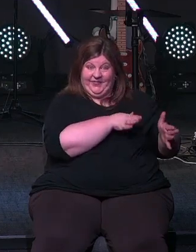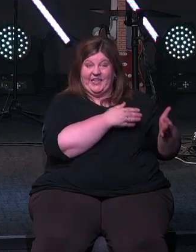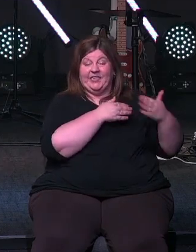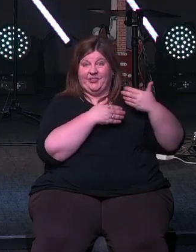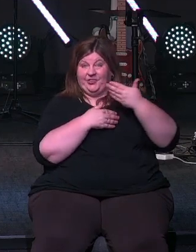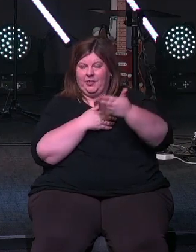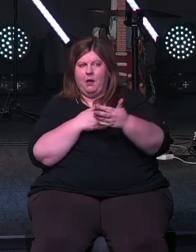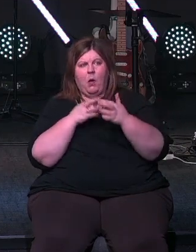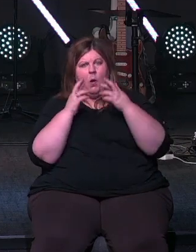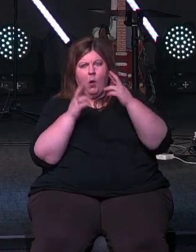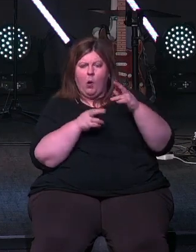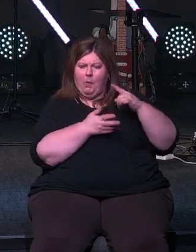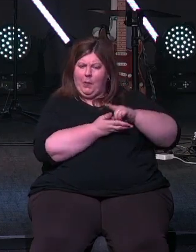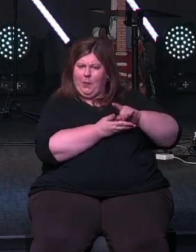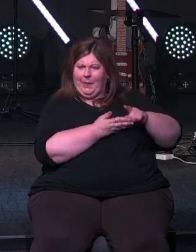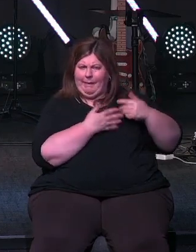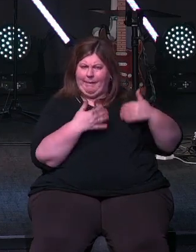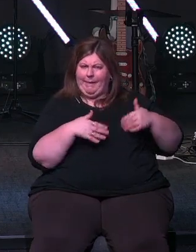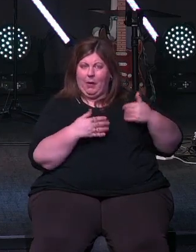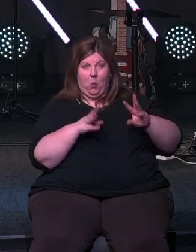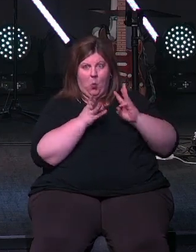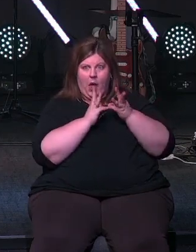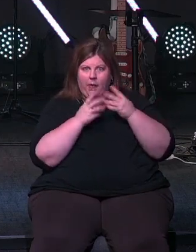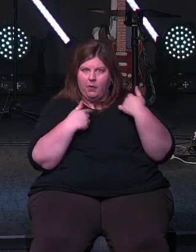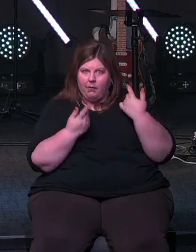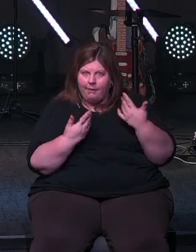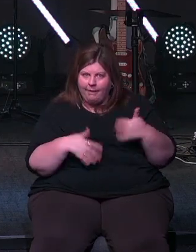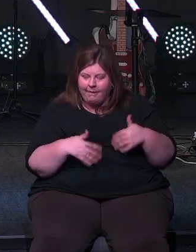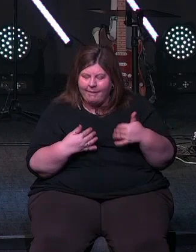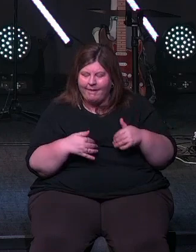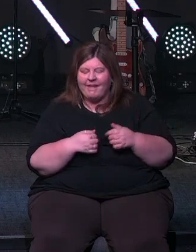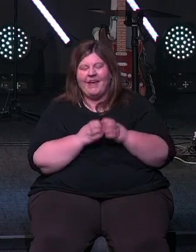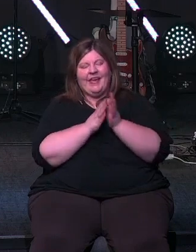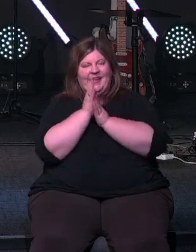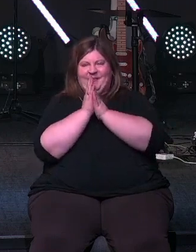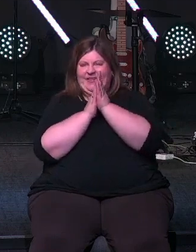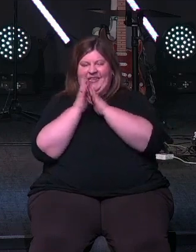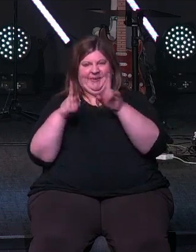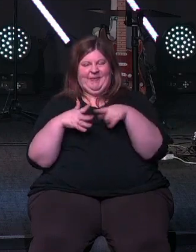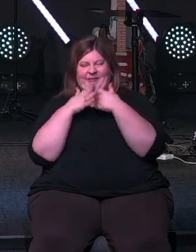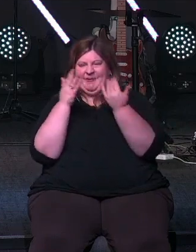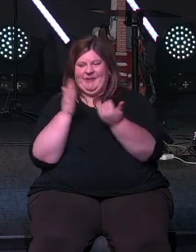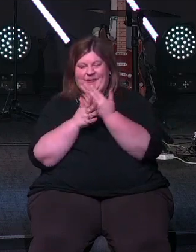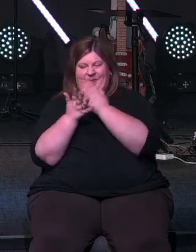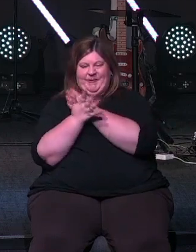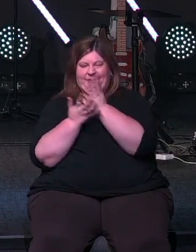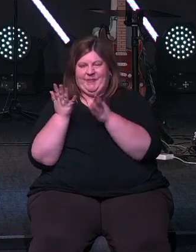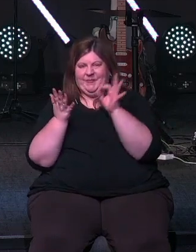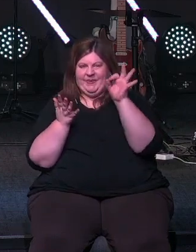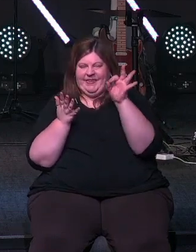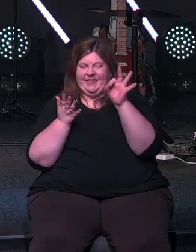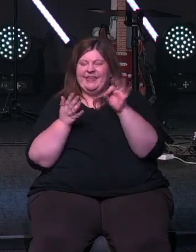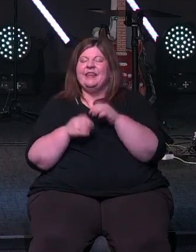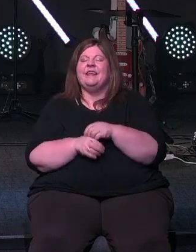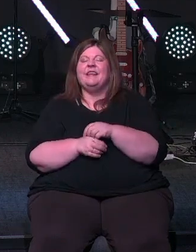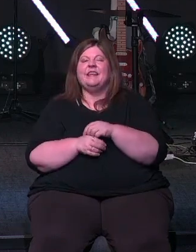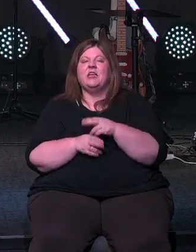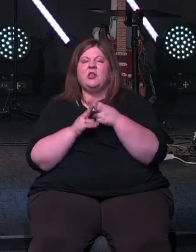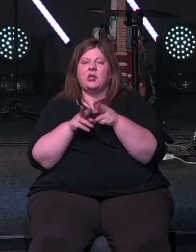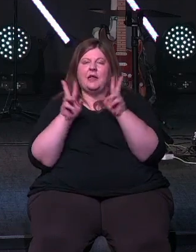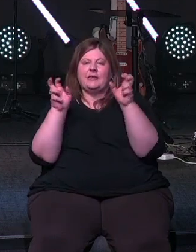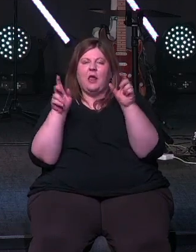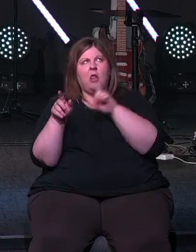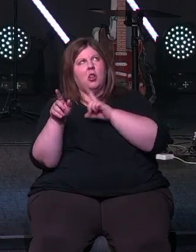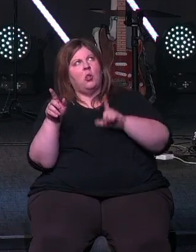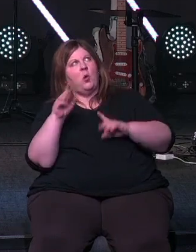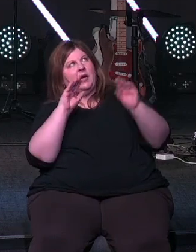week, awesome weather. It's just good. I'm excited to dive in to the brand new series that Alex was just talking about. It's called Lord, Teach Us to